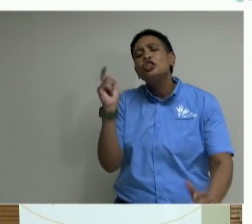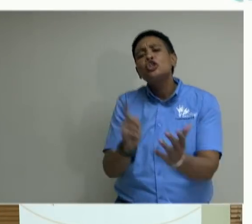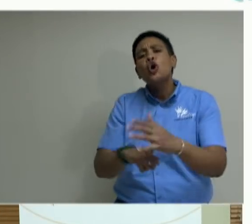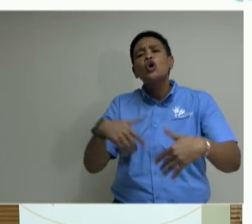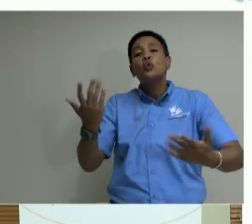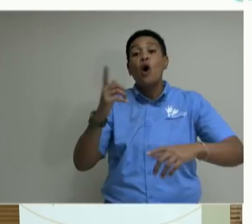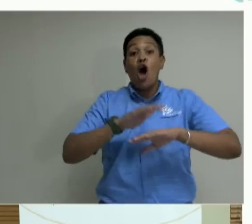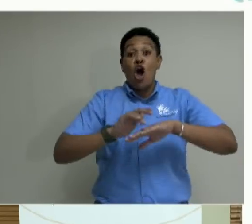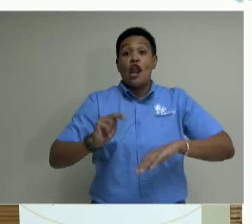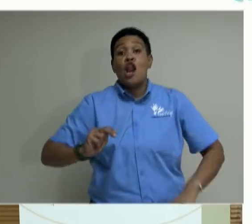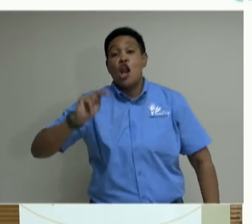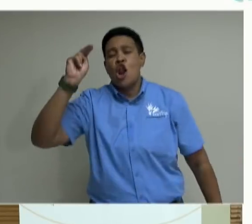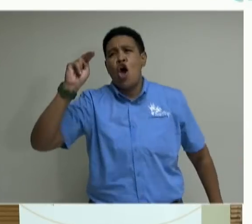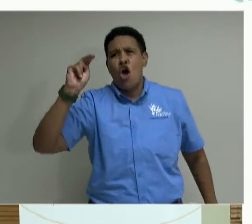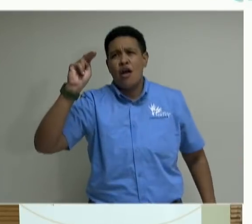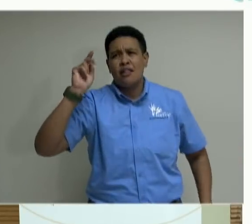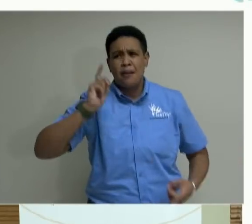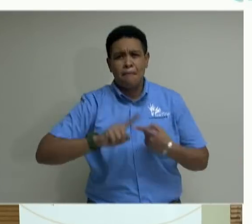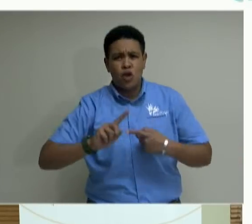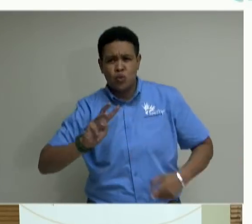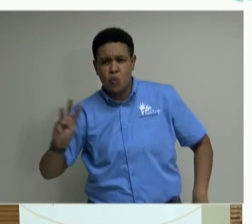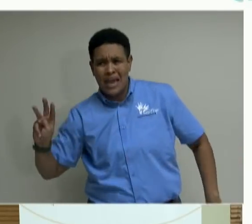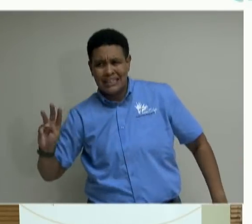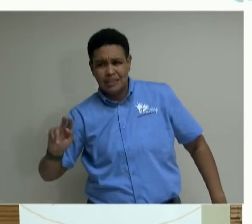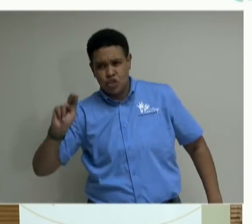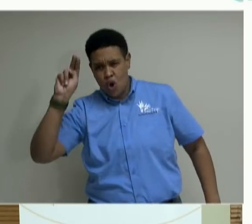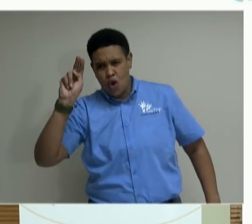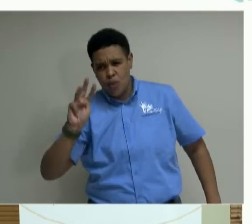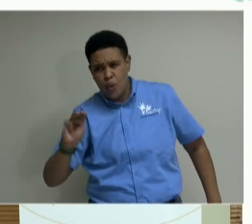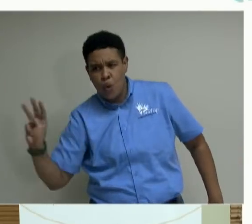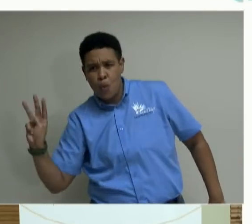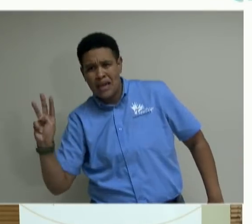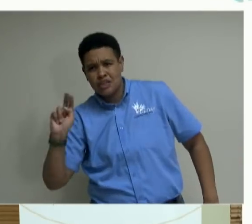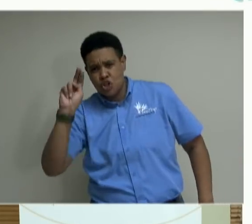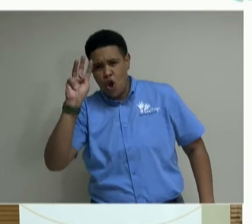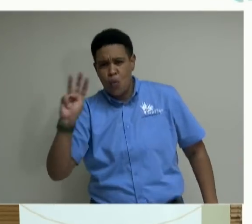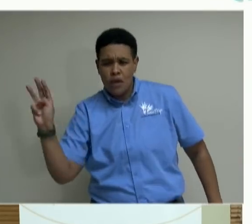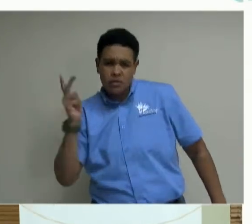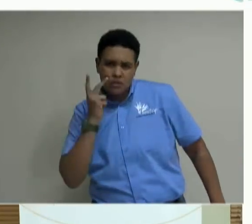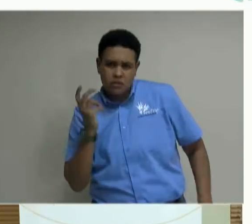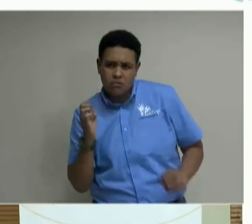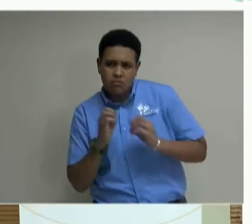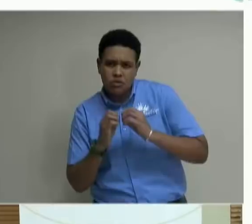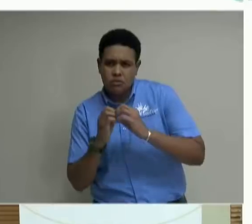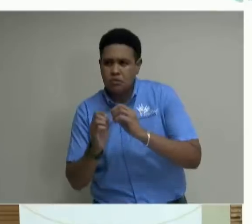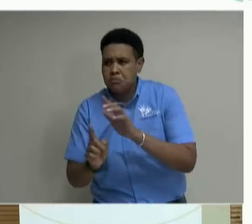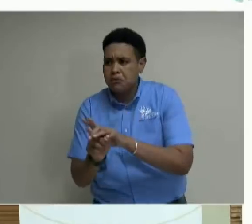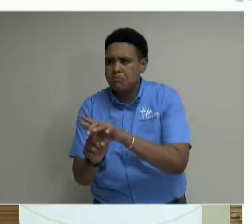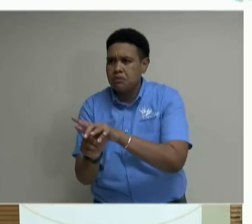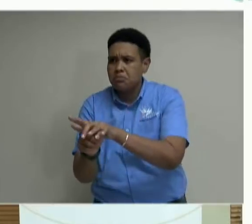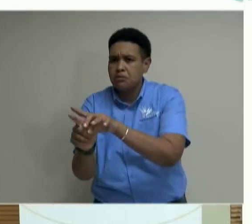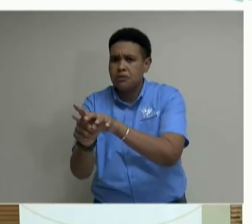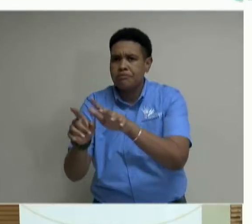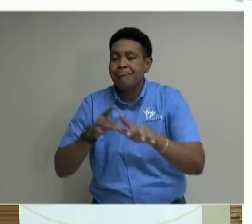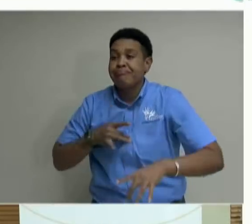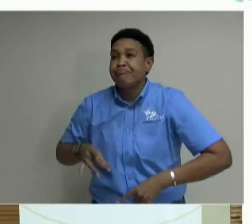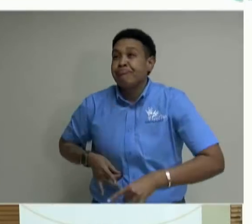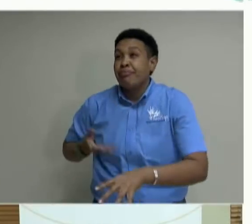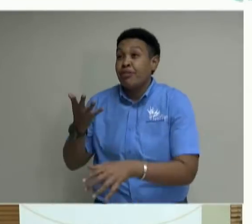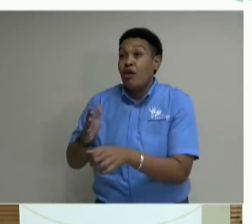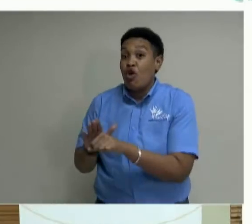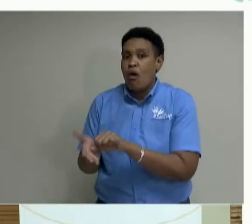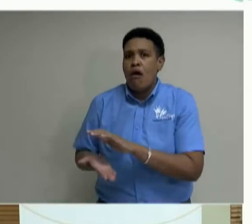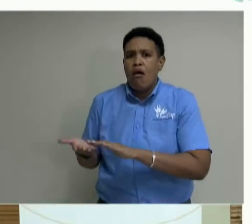on the northern and western side of the island that we are seeing more active cases, and we're seeing that